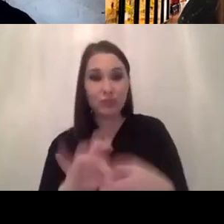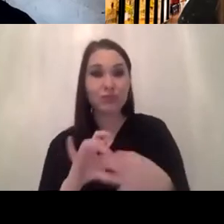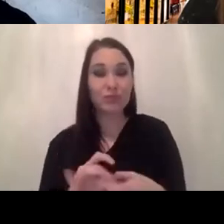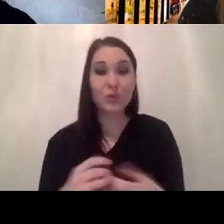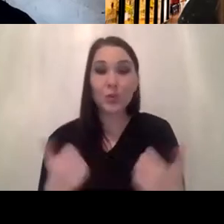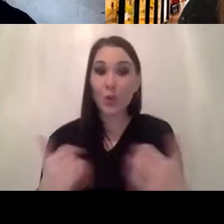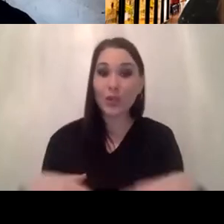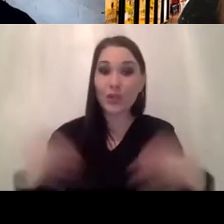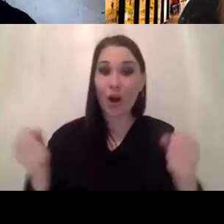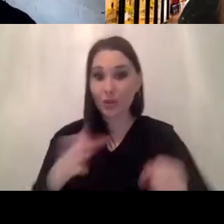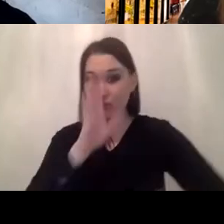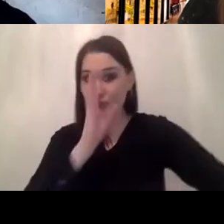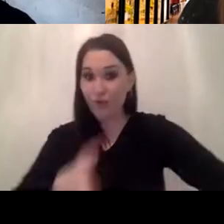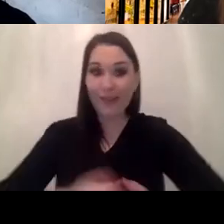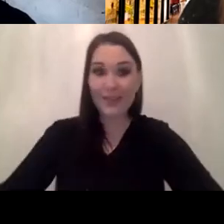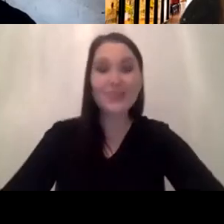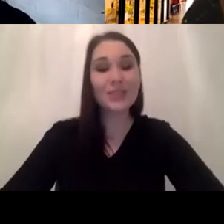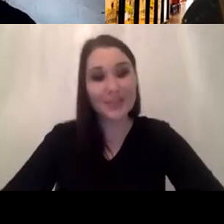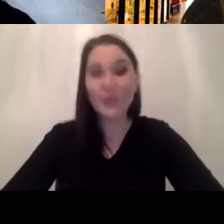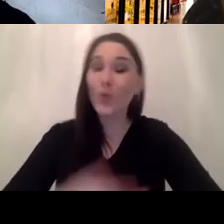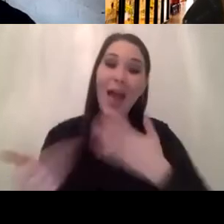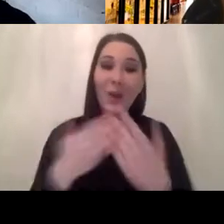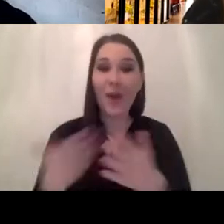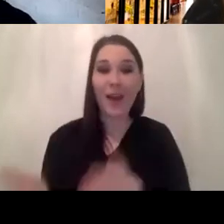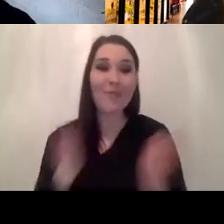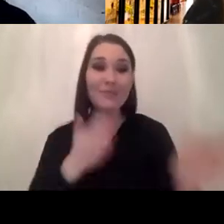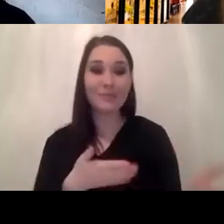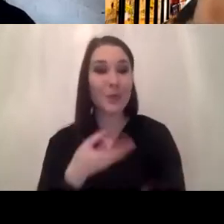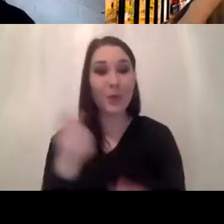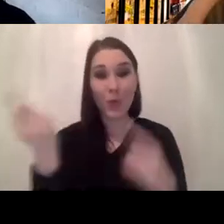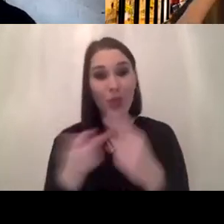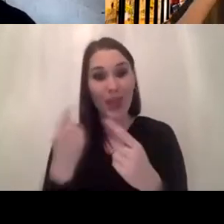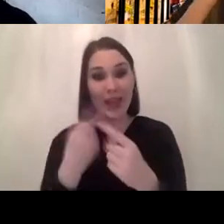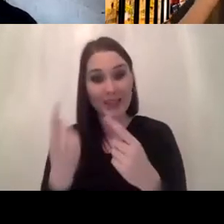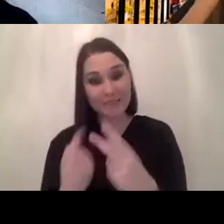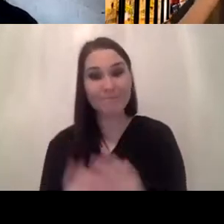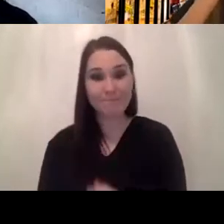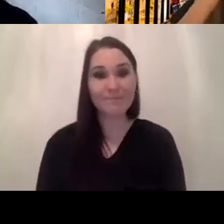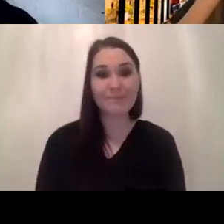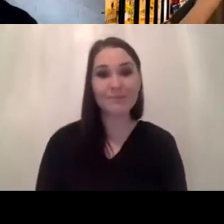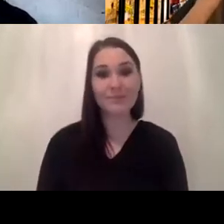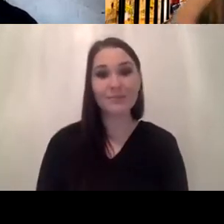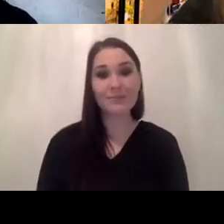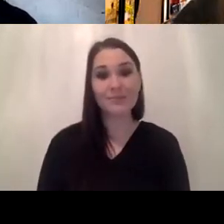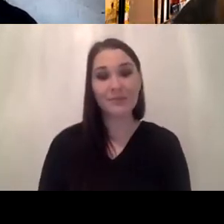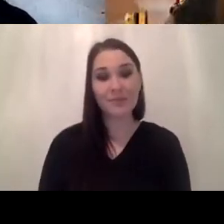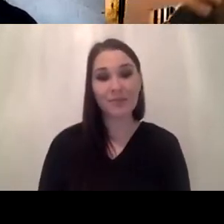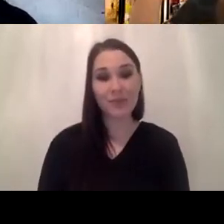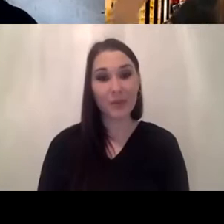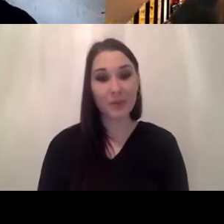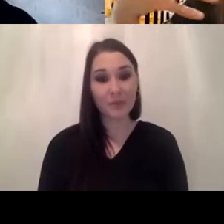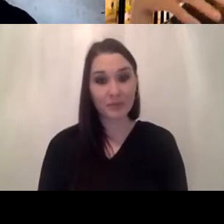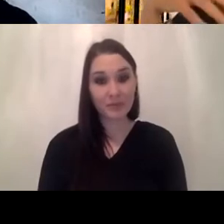straight away. So yeah, anyway, that's a few things that we've been doing. Mm-hmm. And when you are going through all